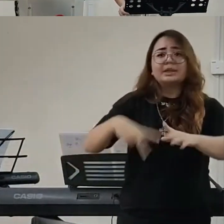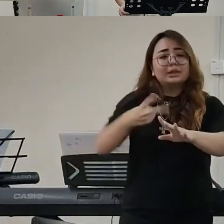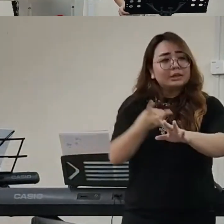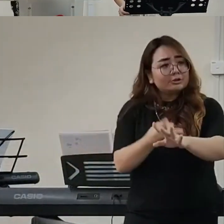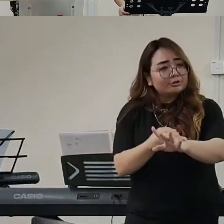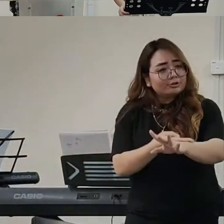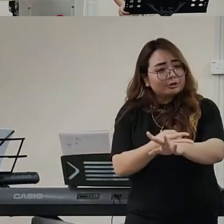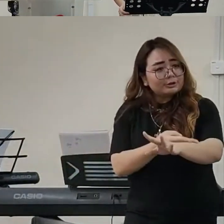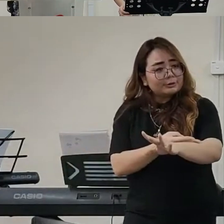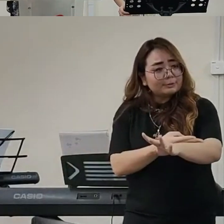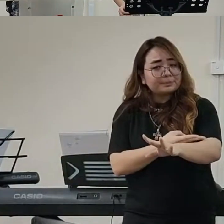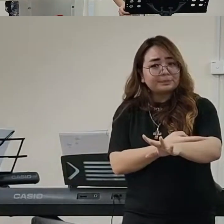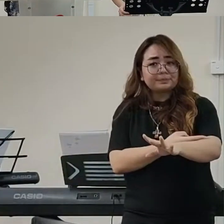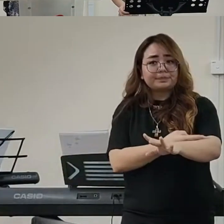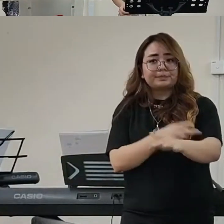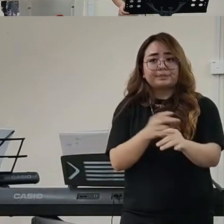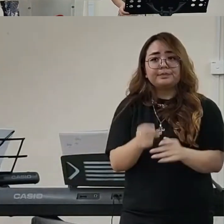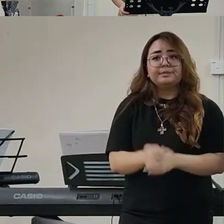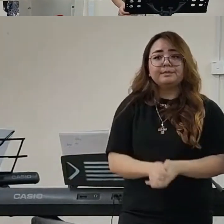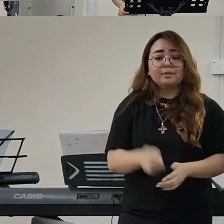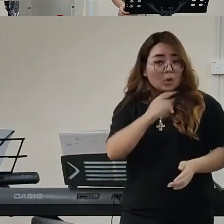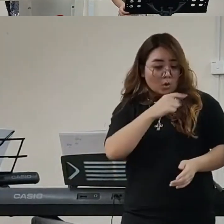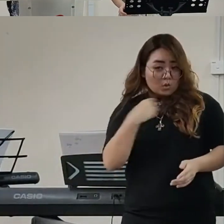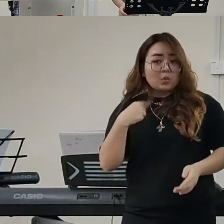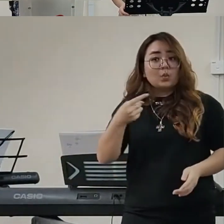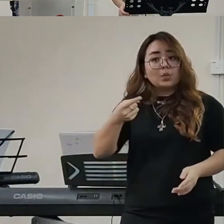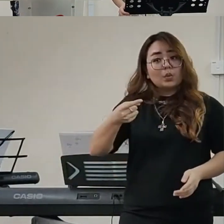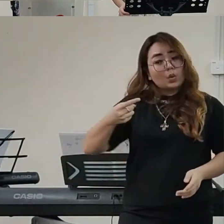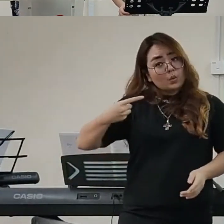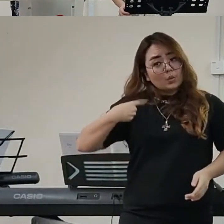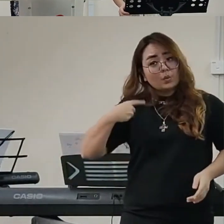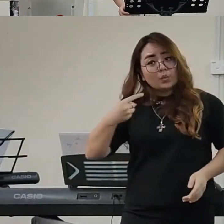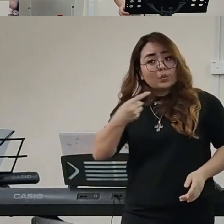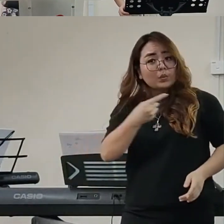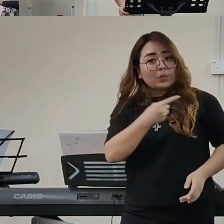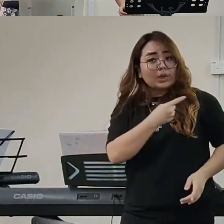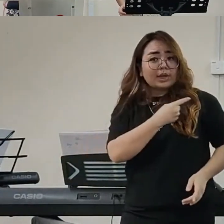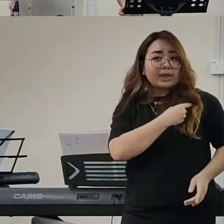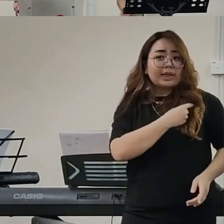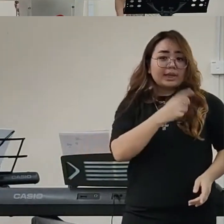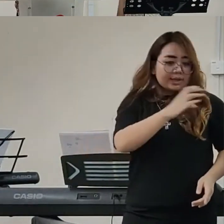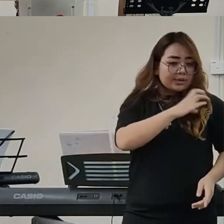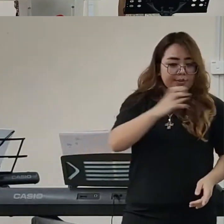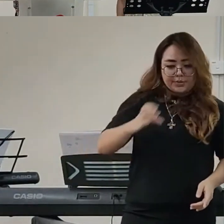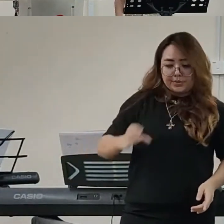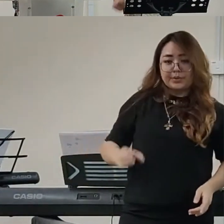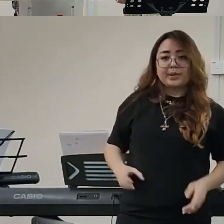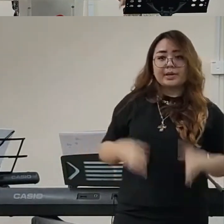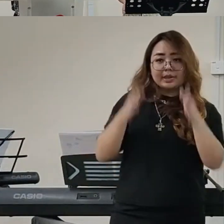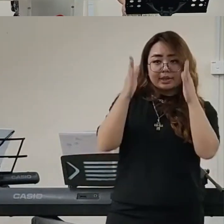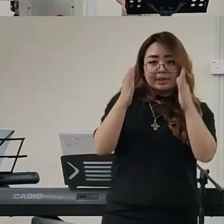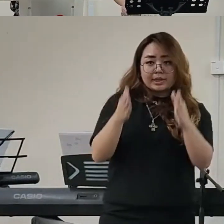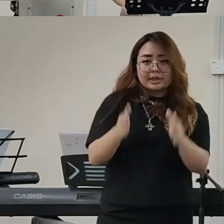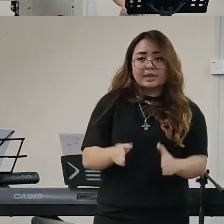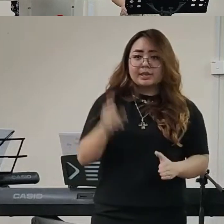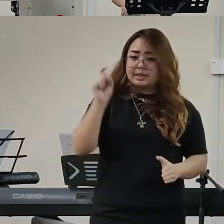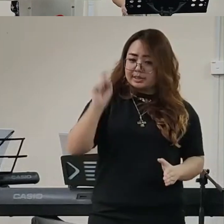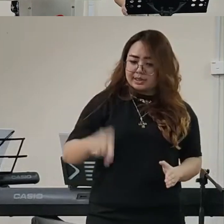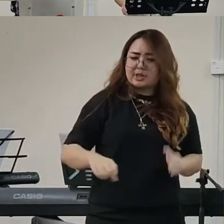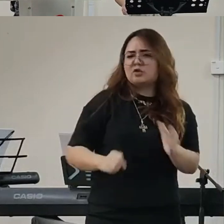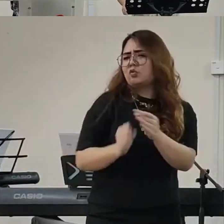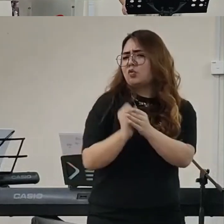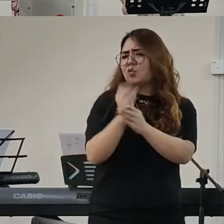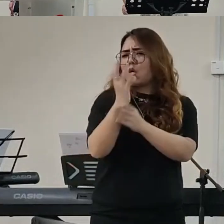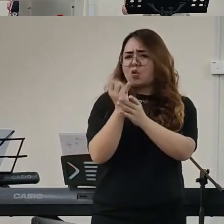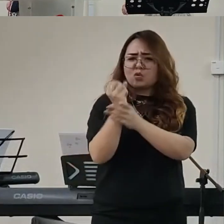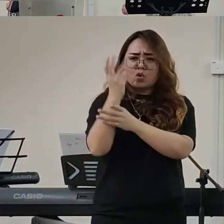learn this powerful message from Ezekiel and just listen to a good sermon and go back to square one. Every one of us.